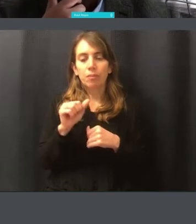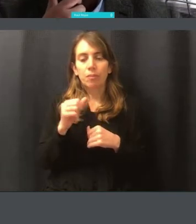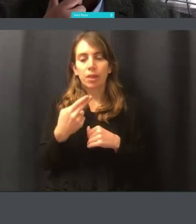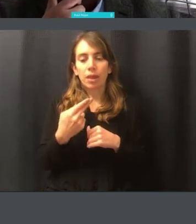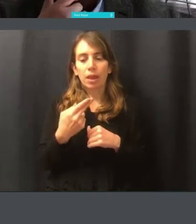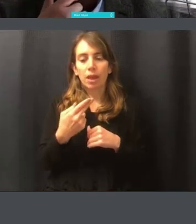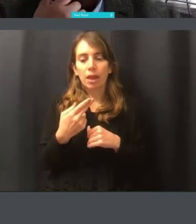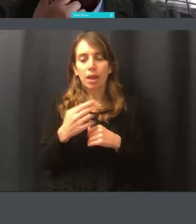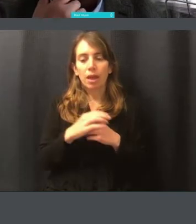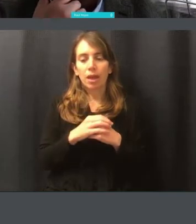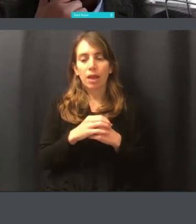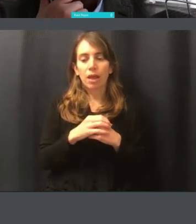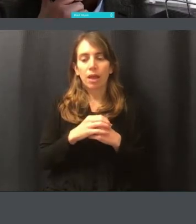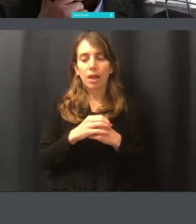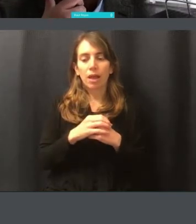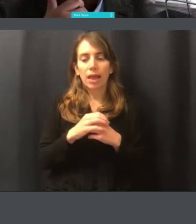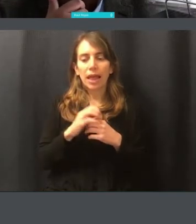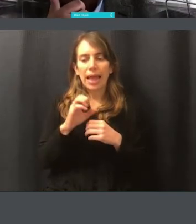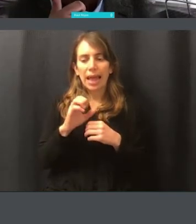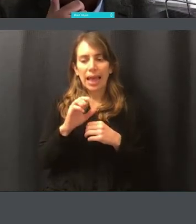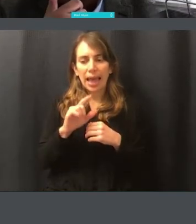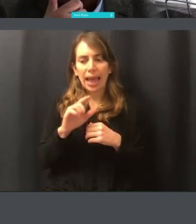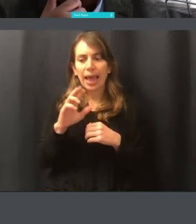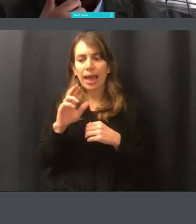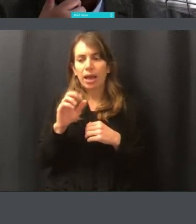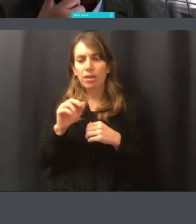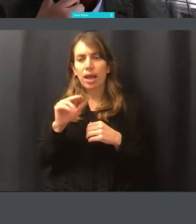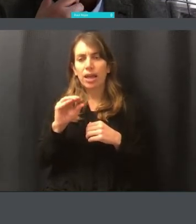Ganó la torre.